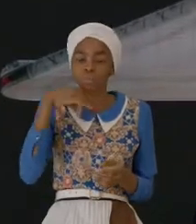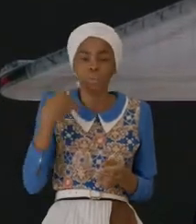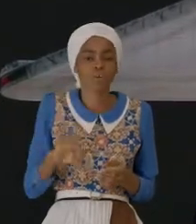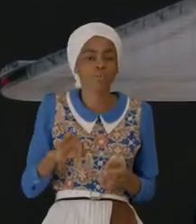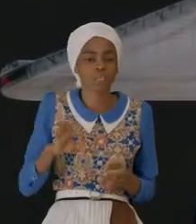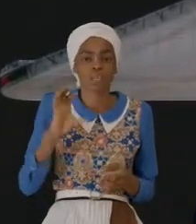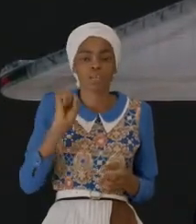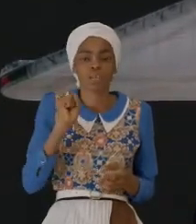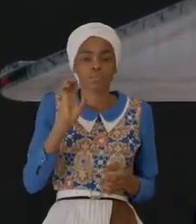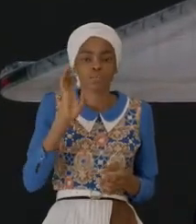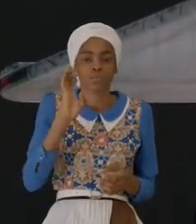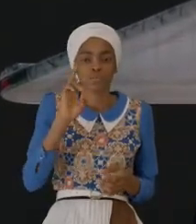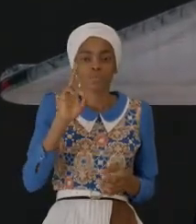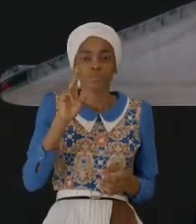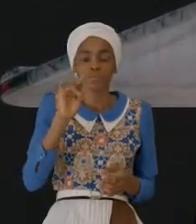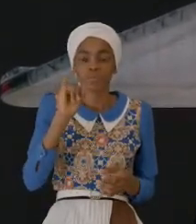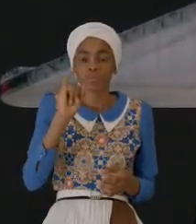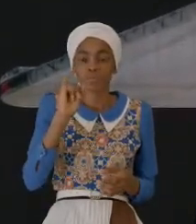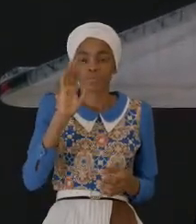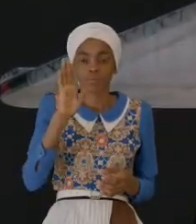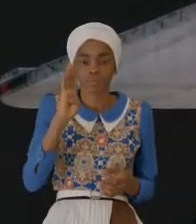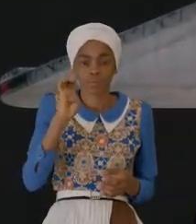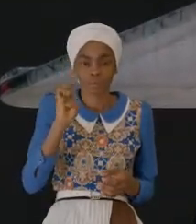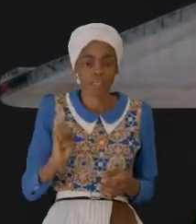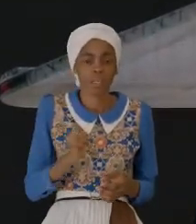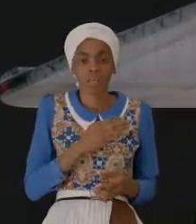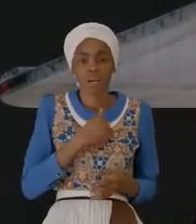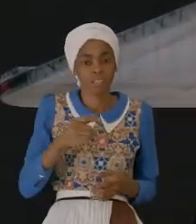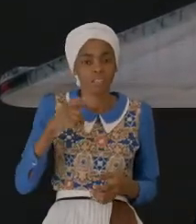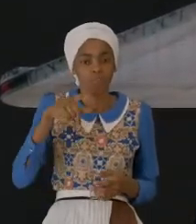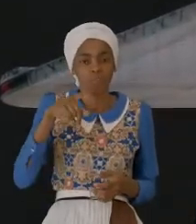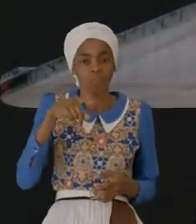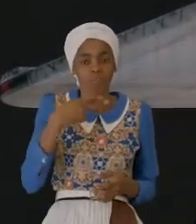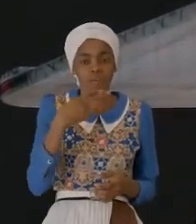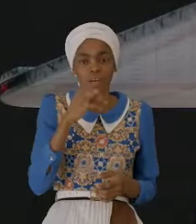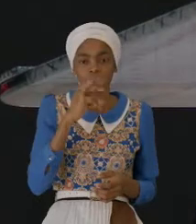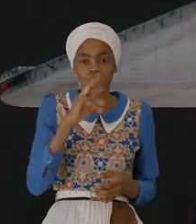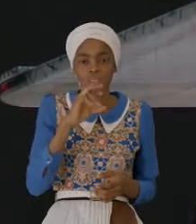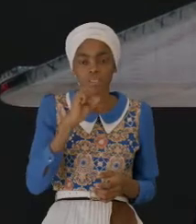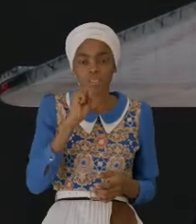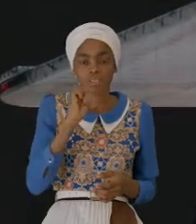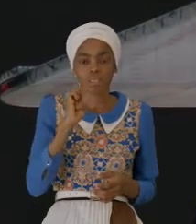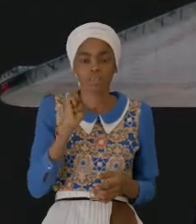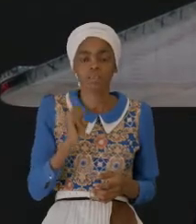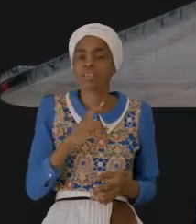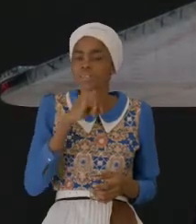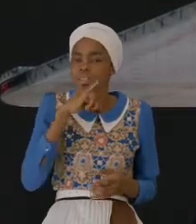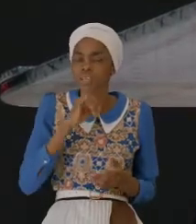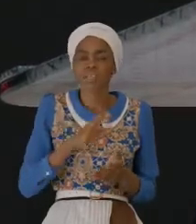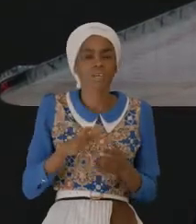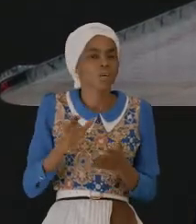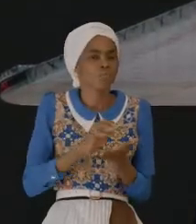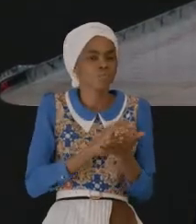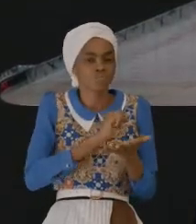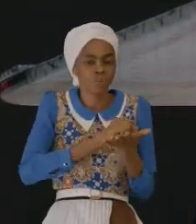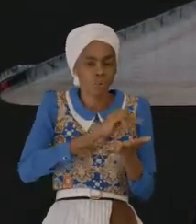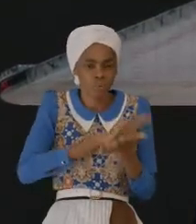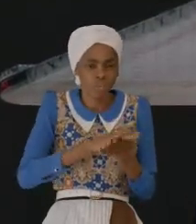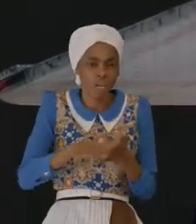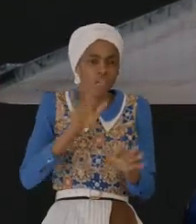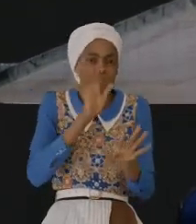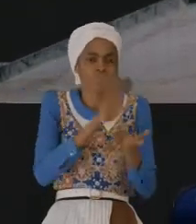is hypocrisy Punch Out hypocrisy watch out insincerity